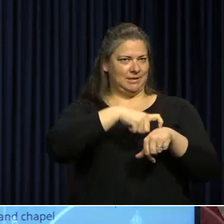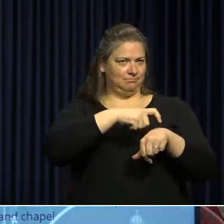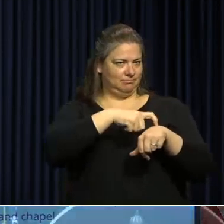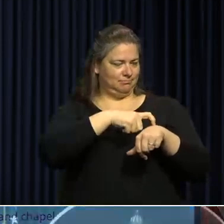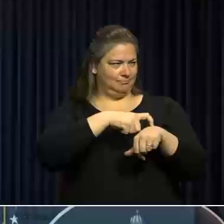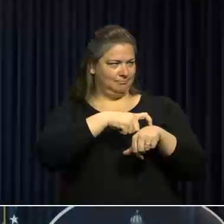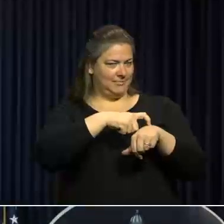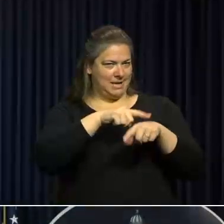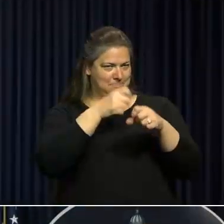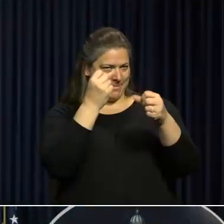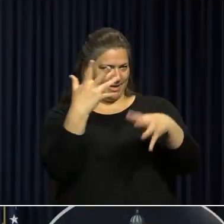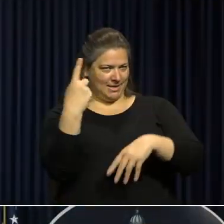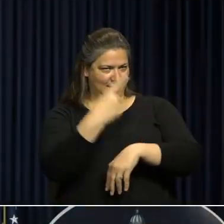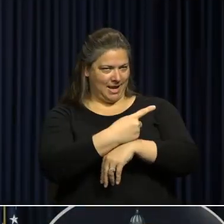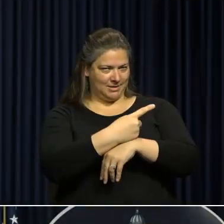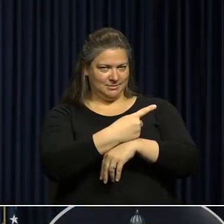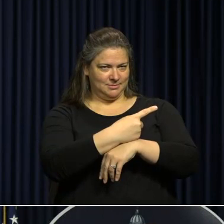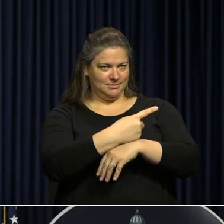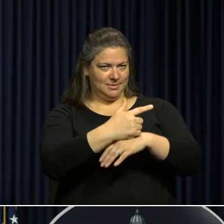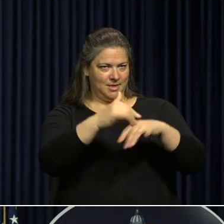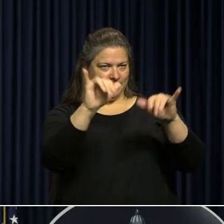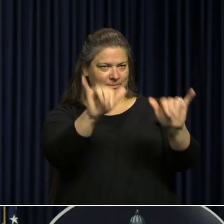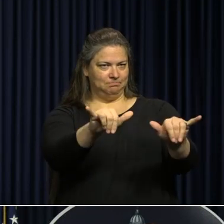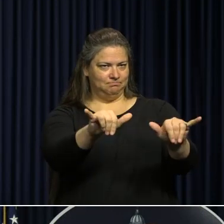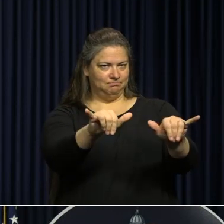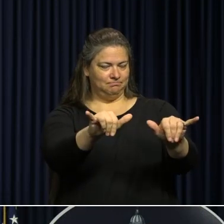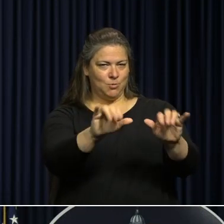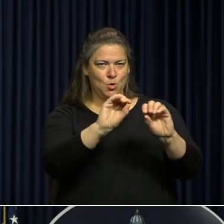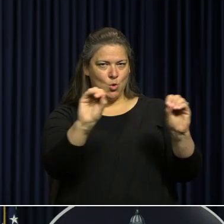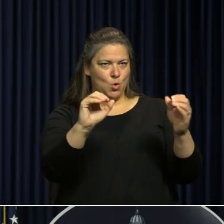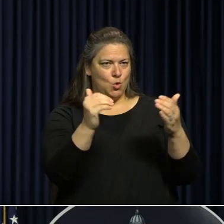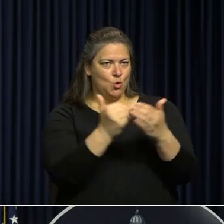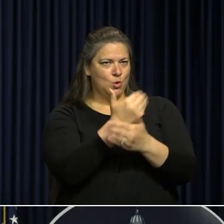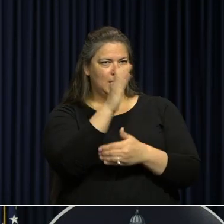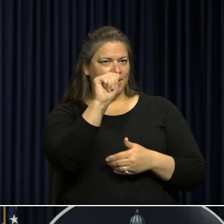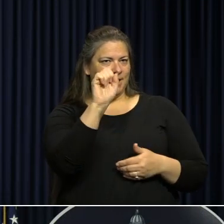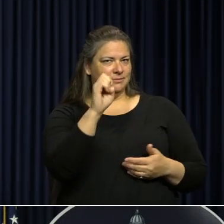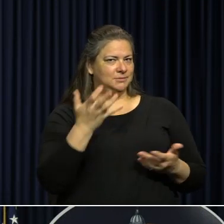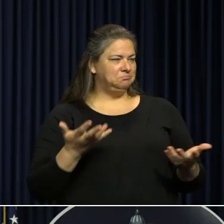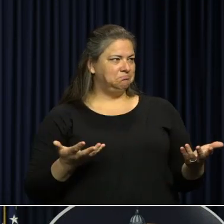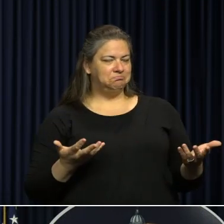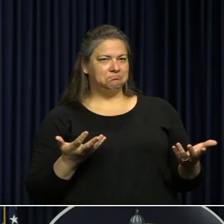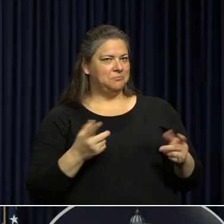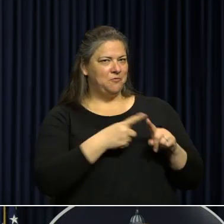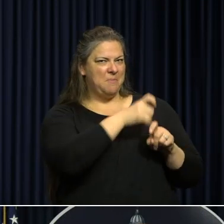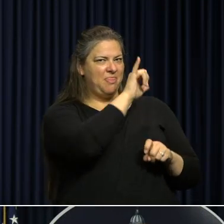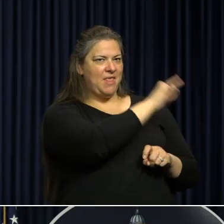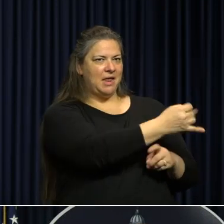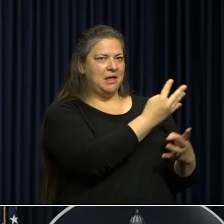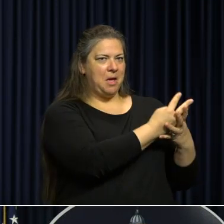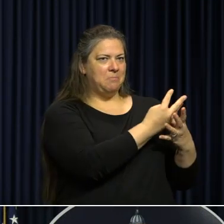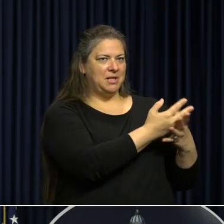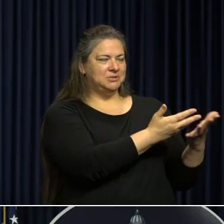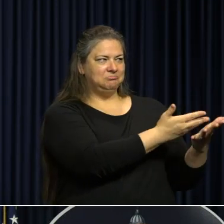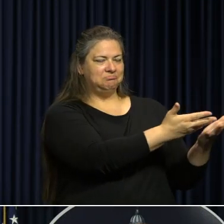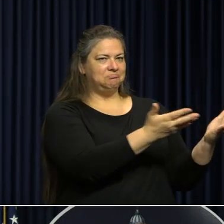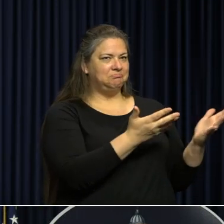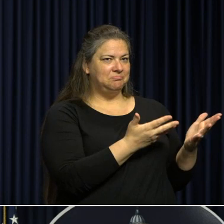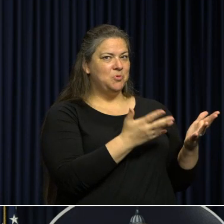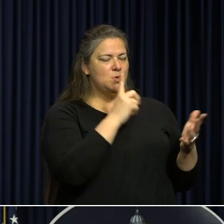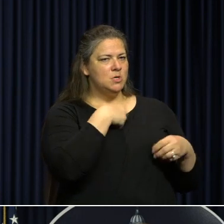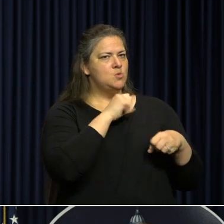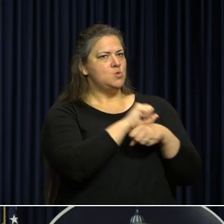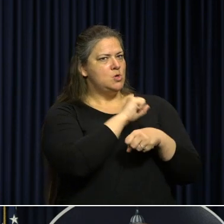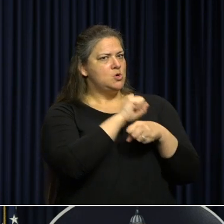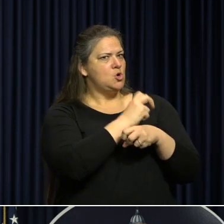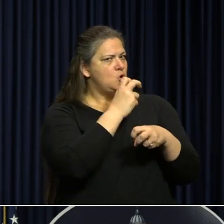many days, it's the same. That we don't have new cases to report from that complex. We are working really